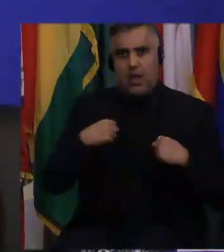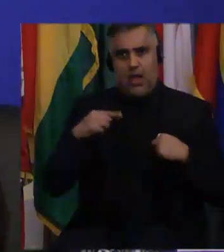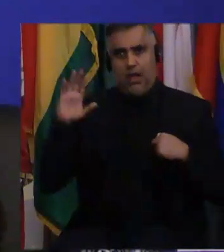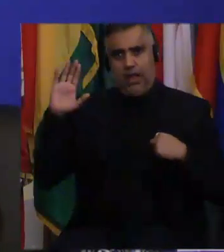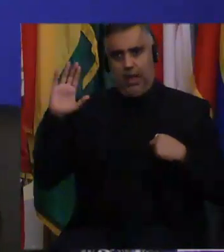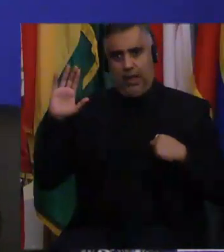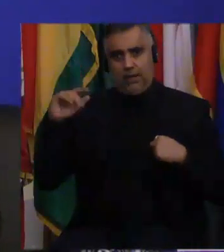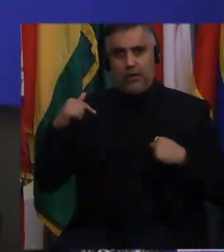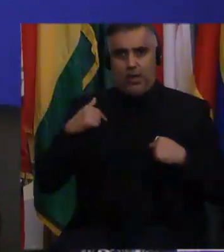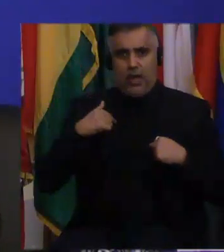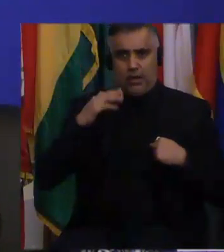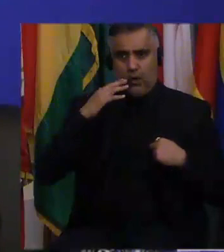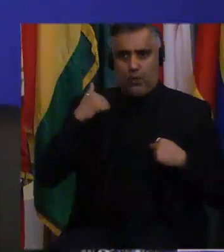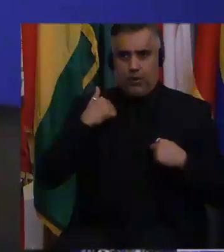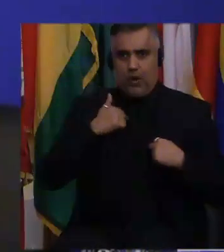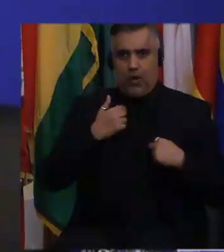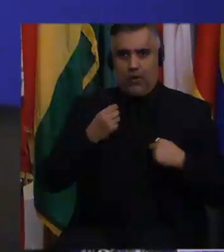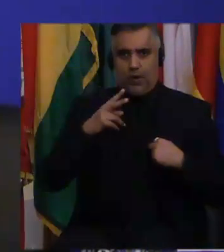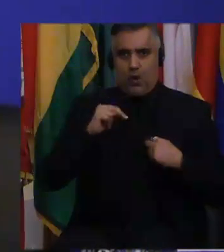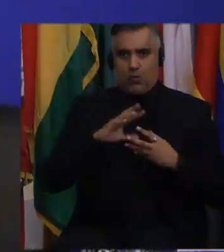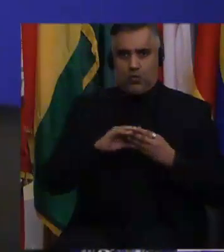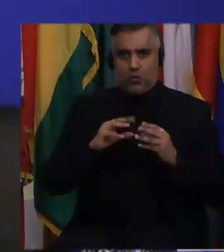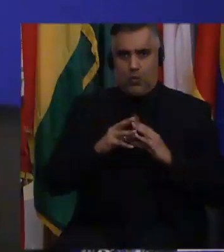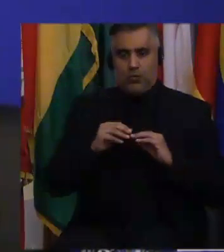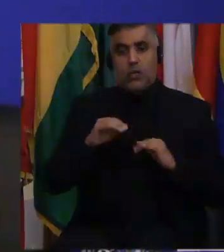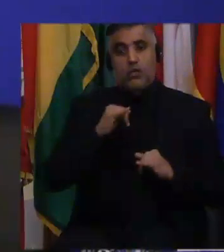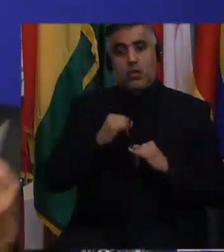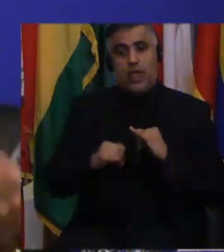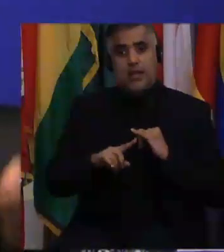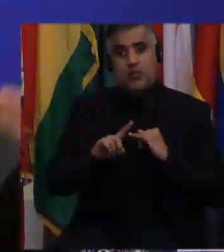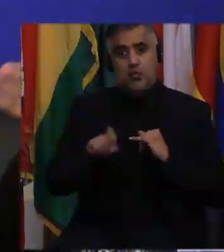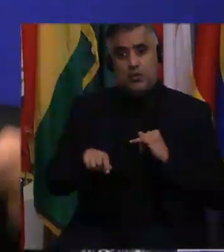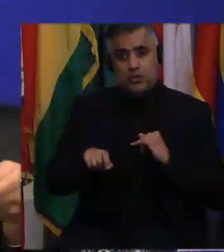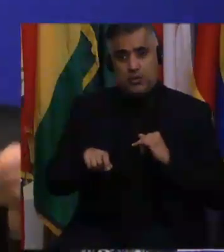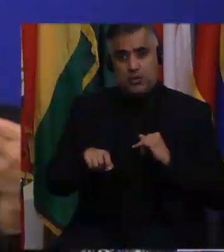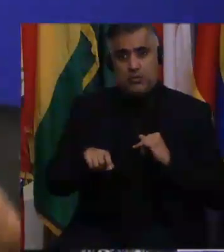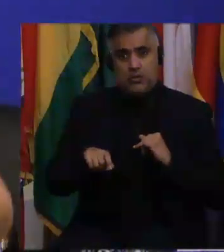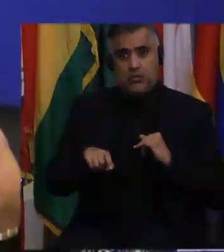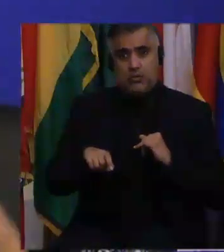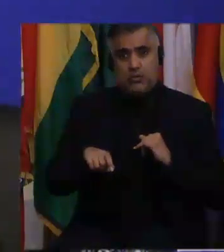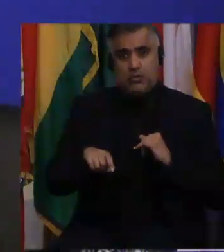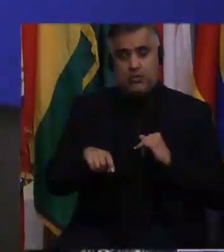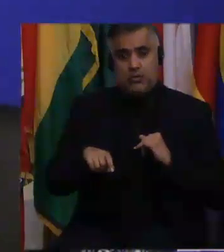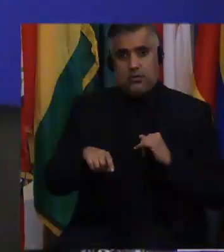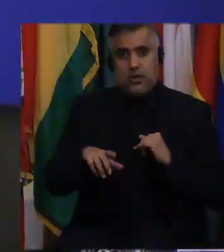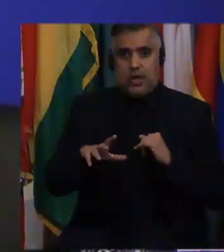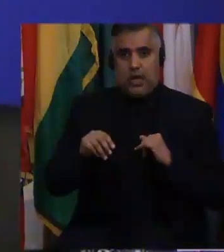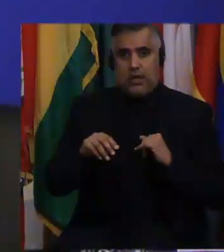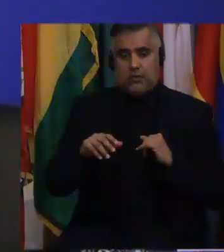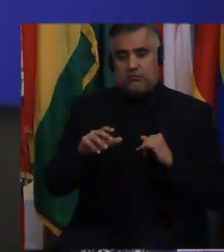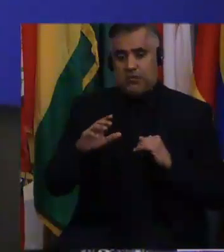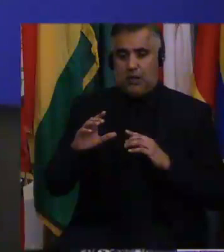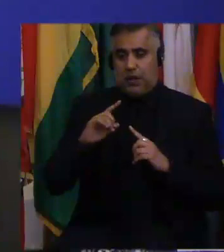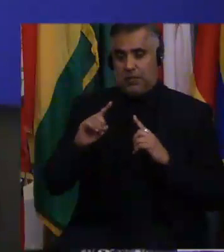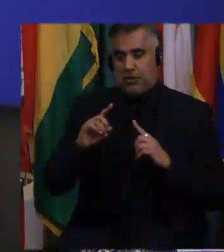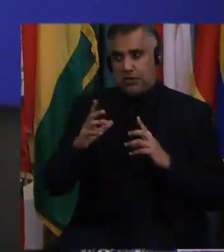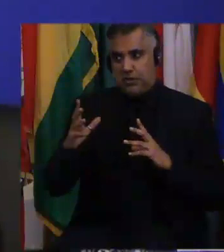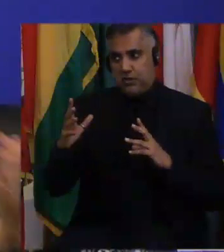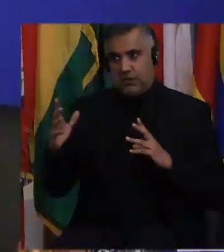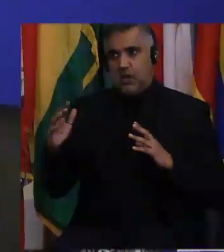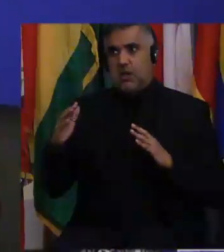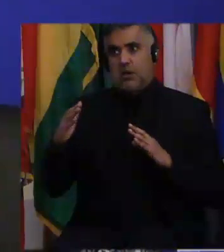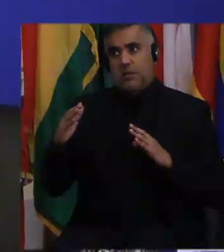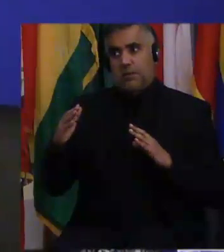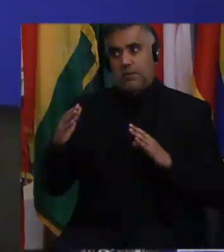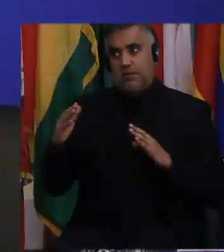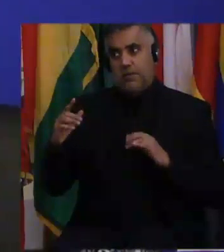have. I know we all have our own stories. And the last question I want to ask, and the last, I guess, sort of channel of conversation I'd like to open up